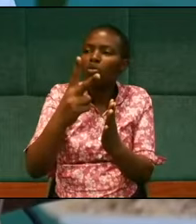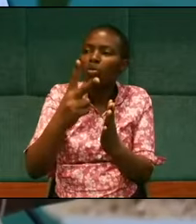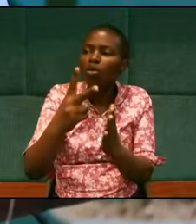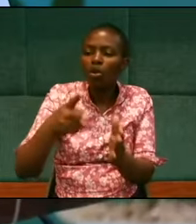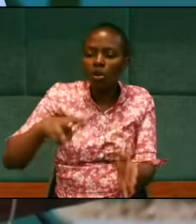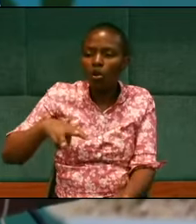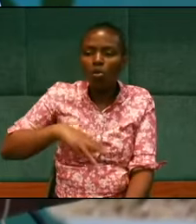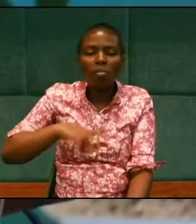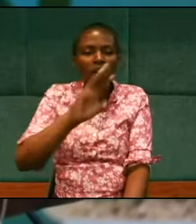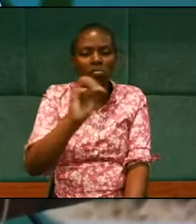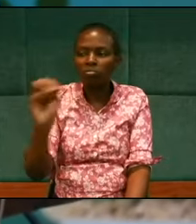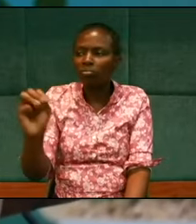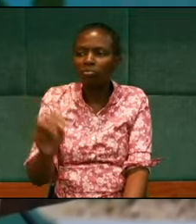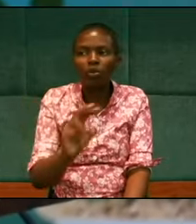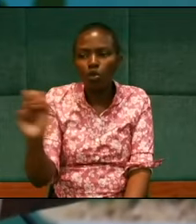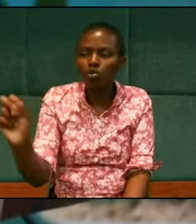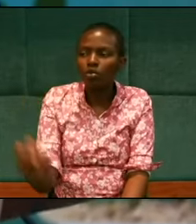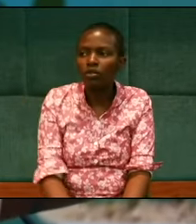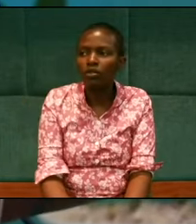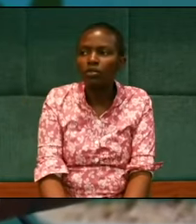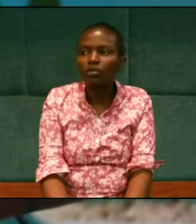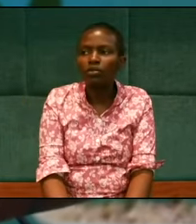man, one woman.